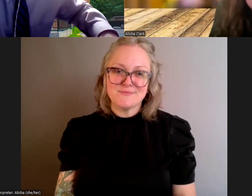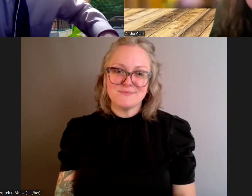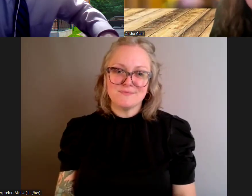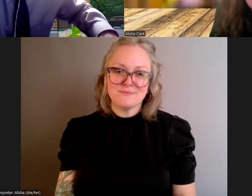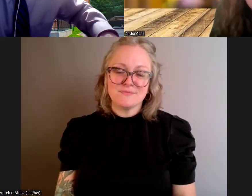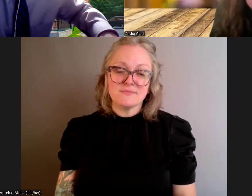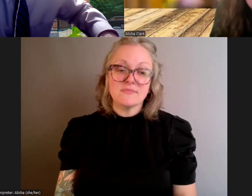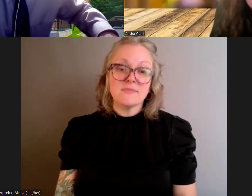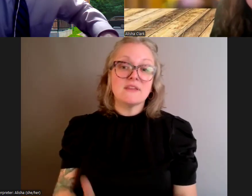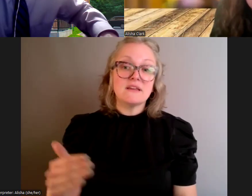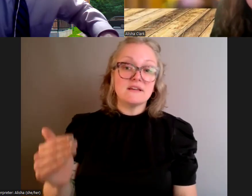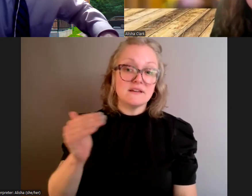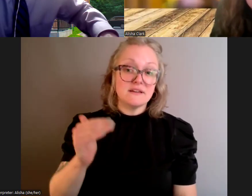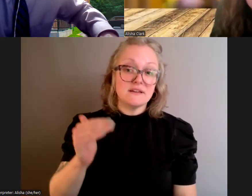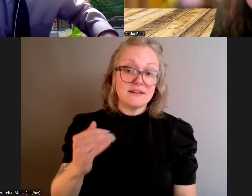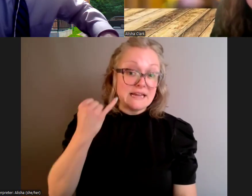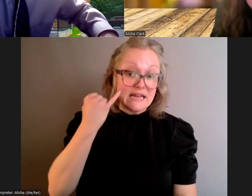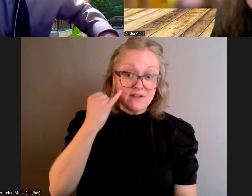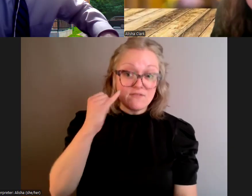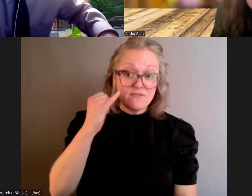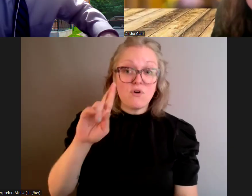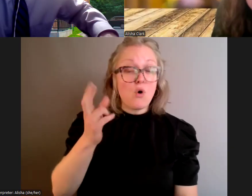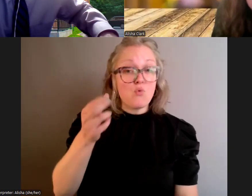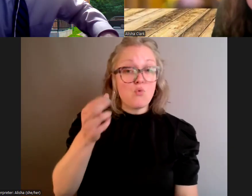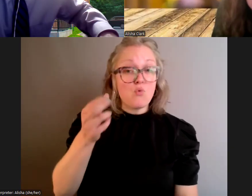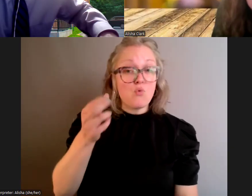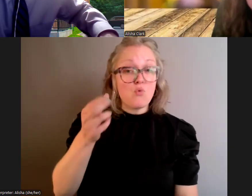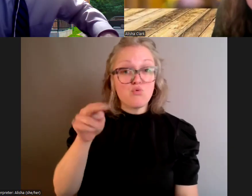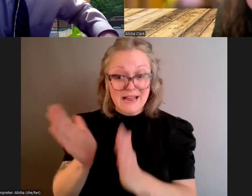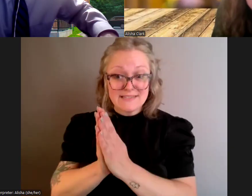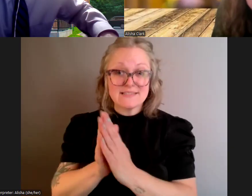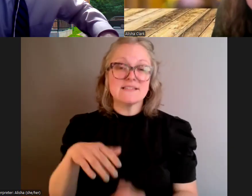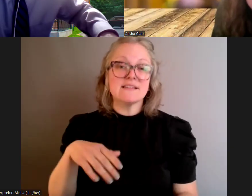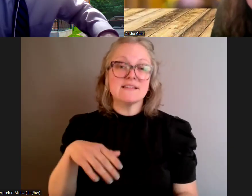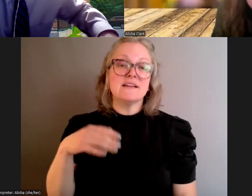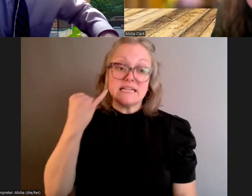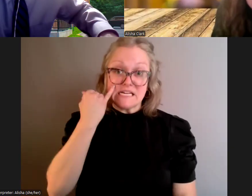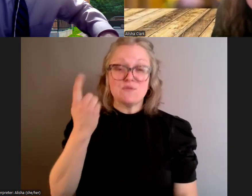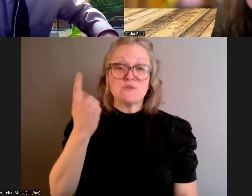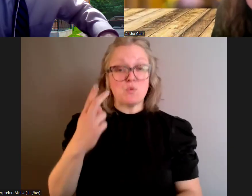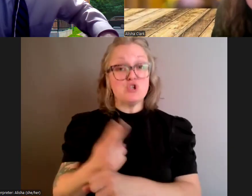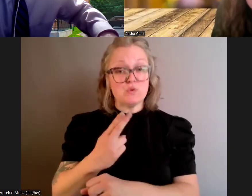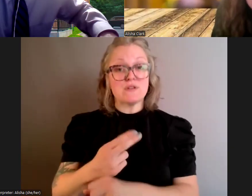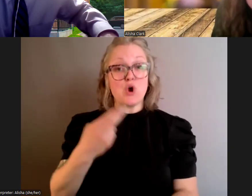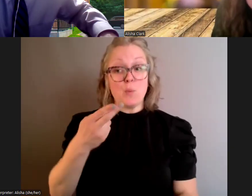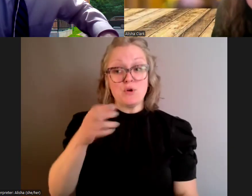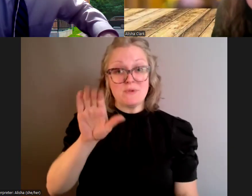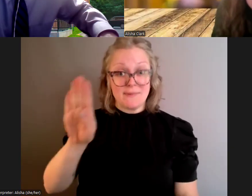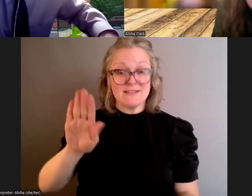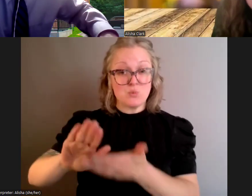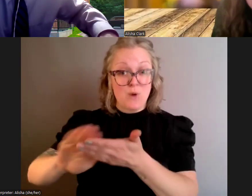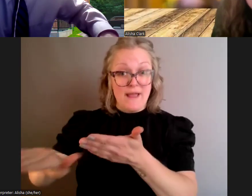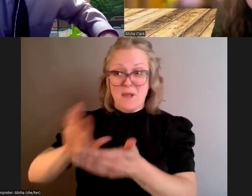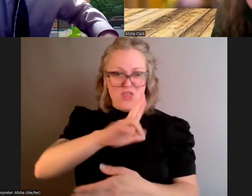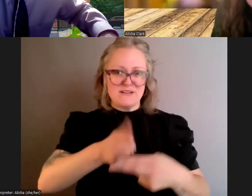If Rhonda asks if someone is on the home and community-based waiver and their name comes up on the Michelle P.